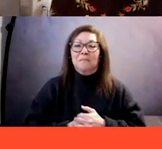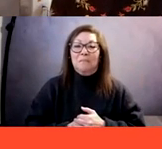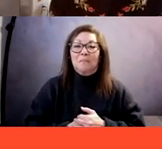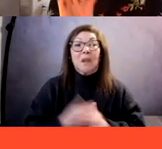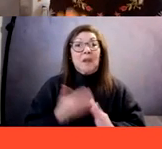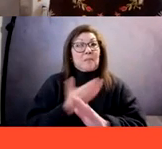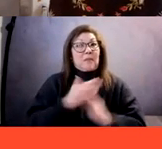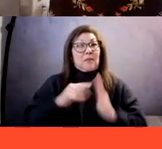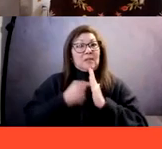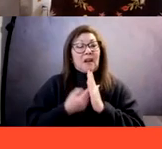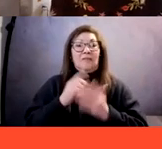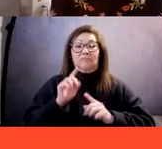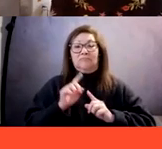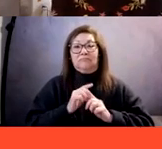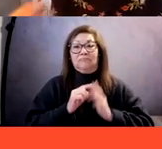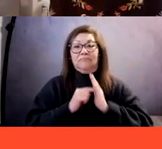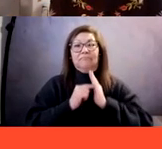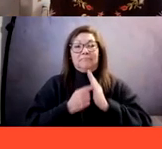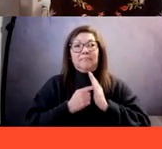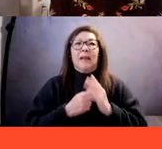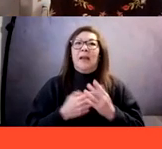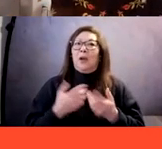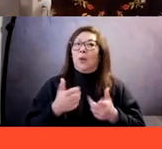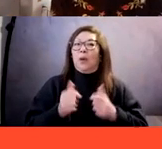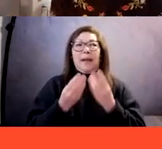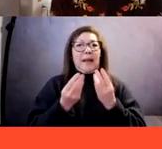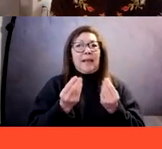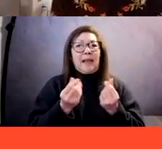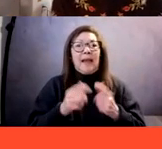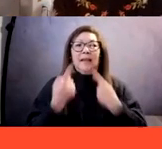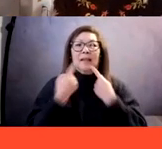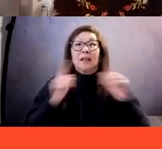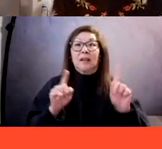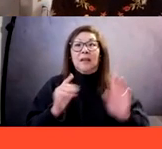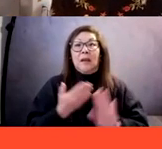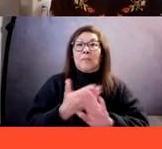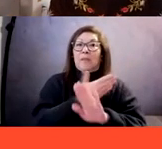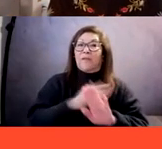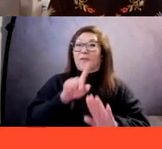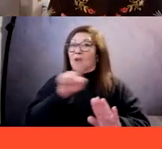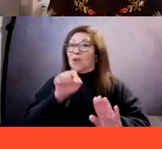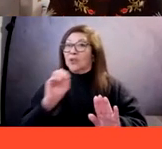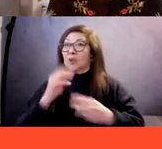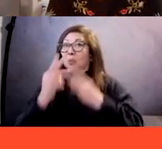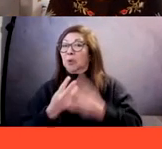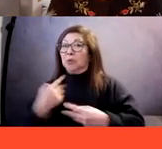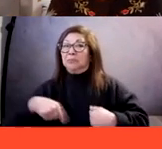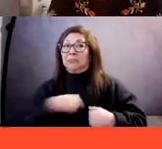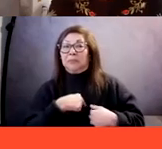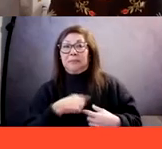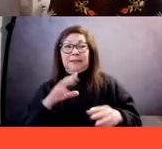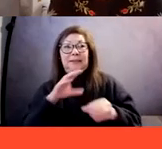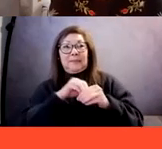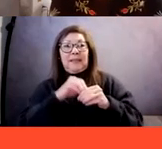into it, I'm just going to do a quick land acknowledgement because before Zoom world, we would have been meeting in the